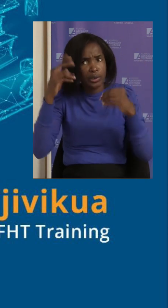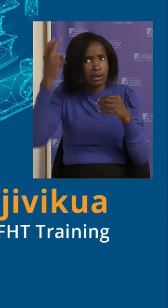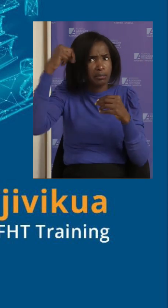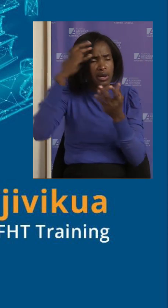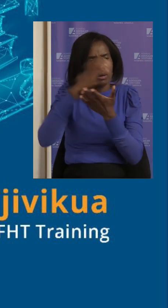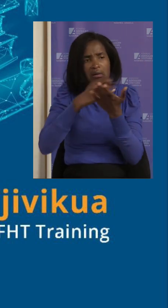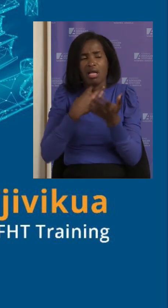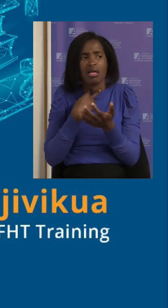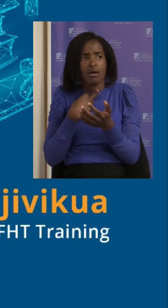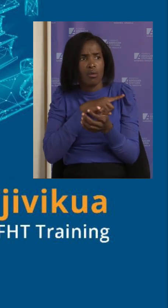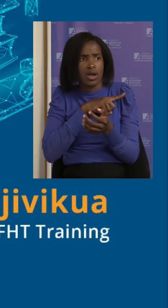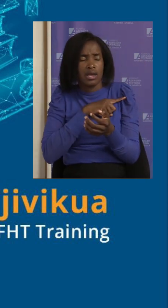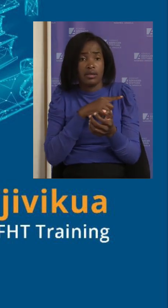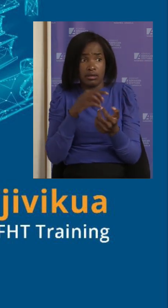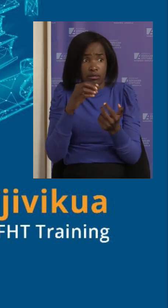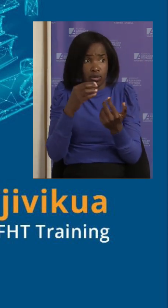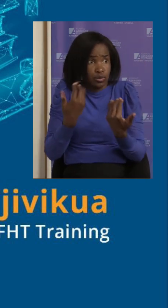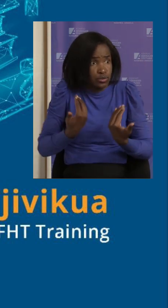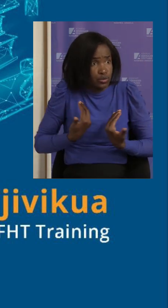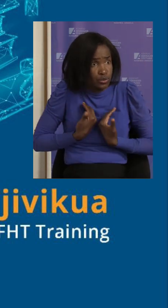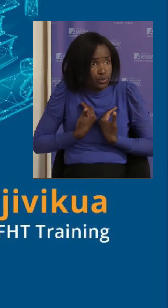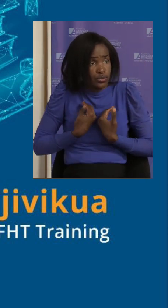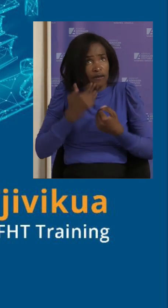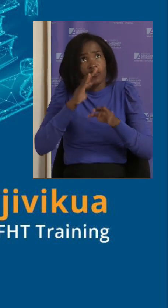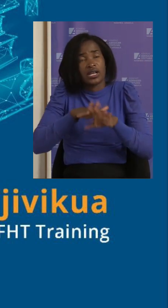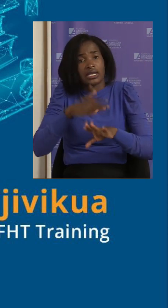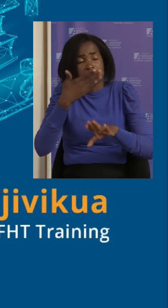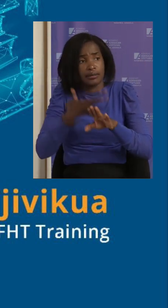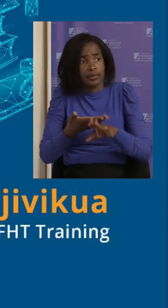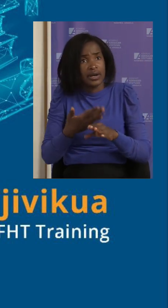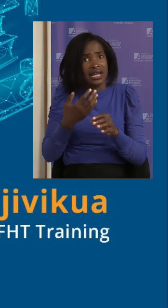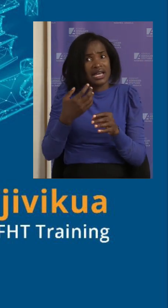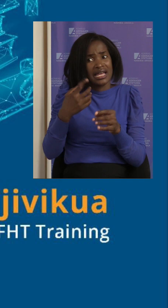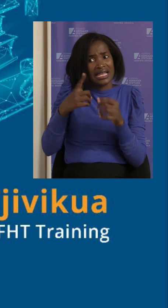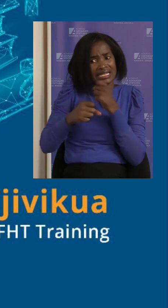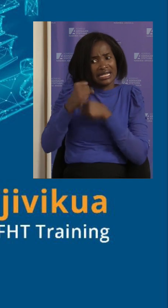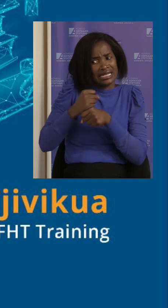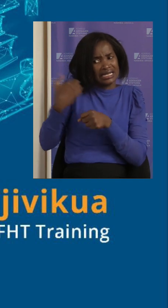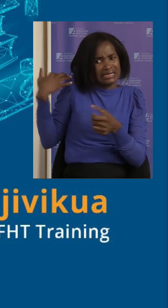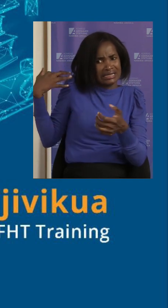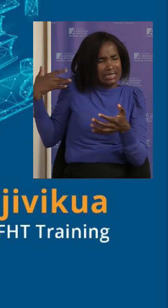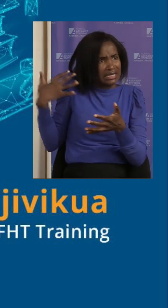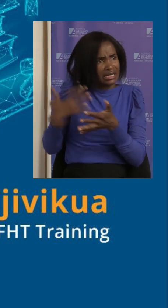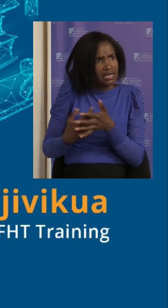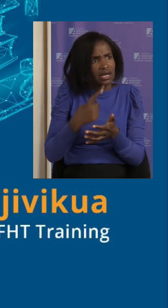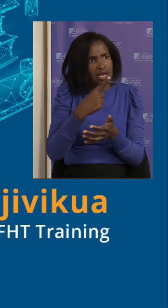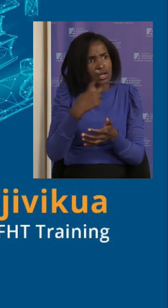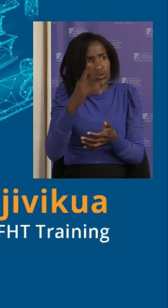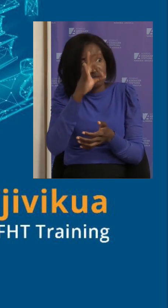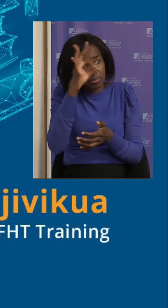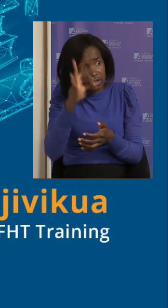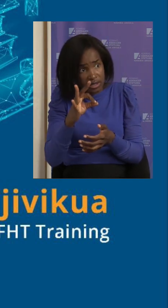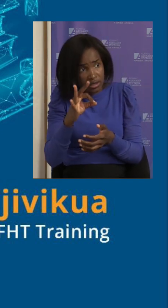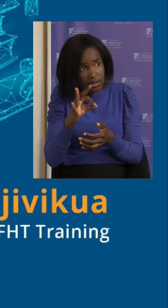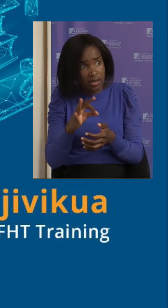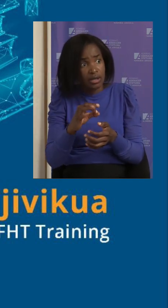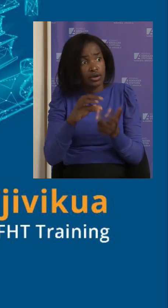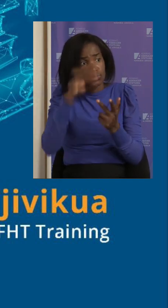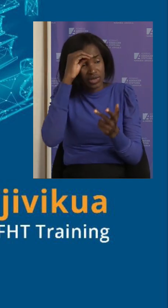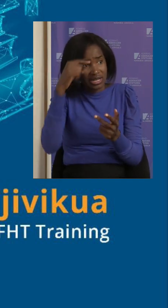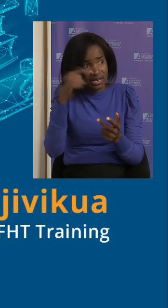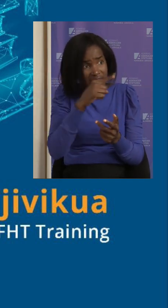further studies due to the fact that, as a case in point, for the past decade or so, only 12% of those who took grade